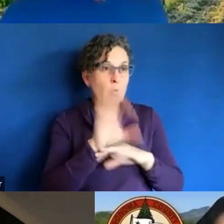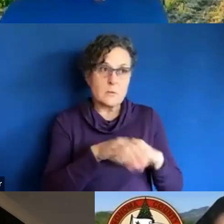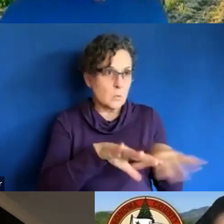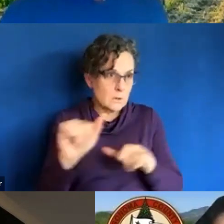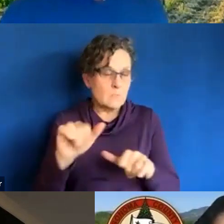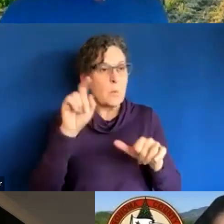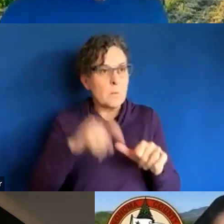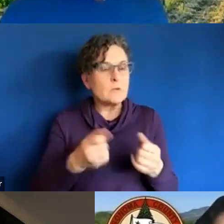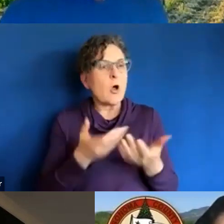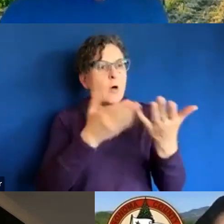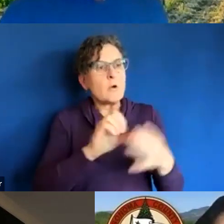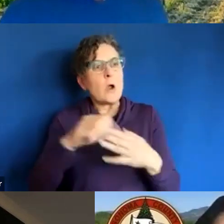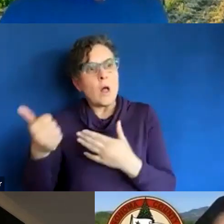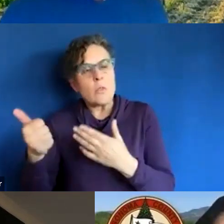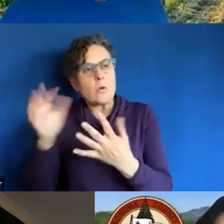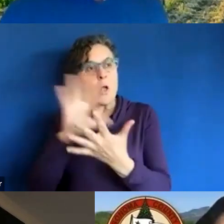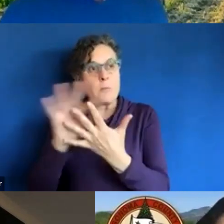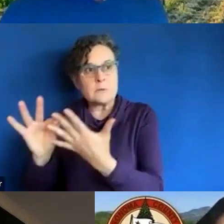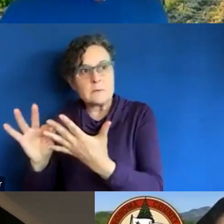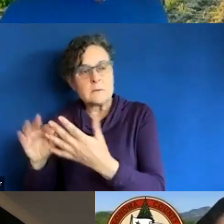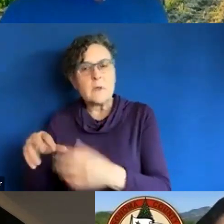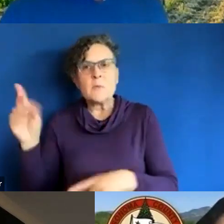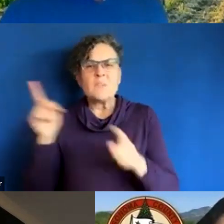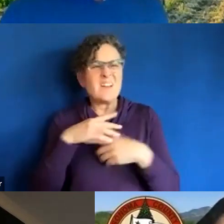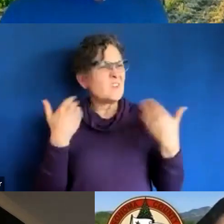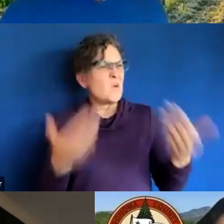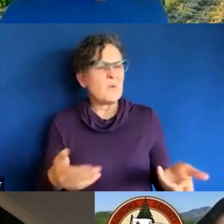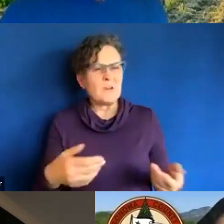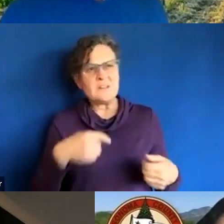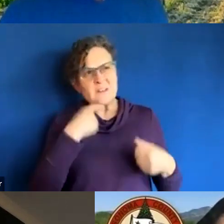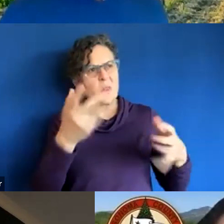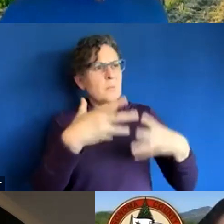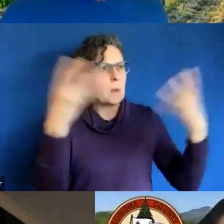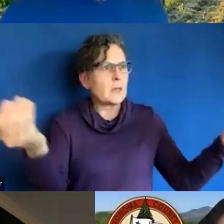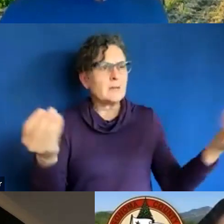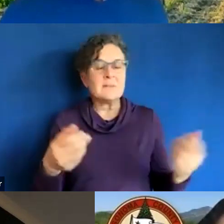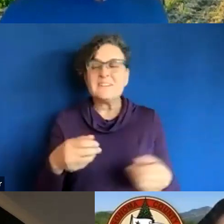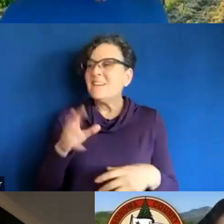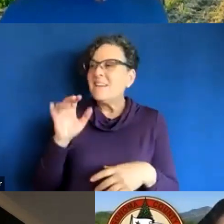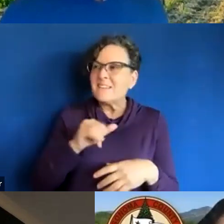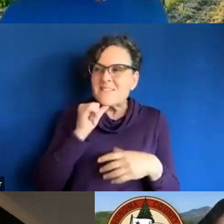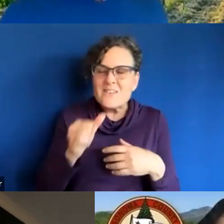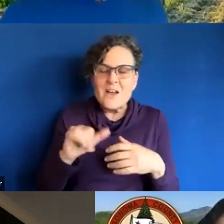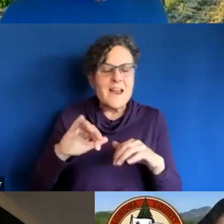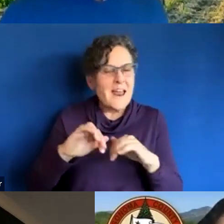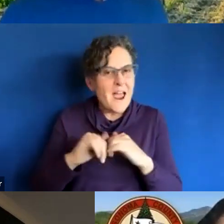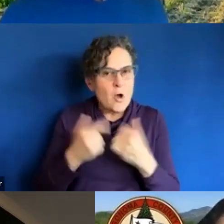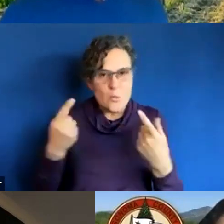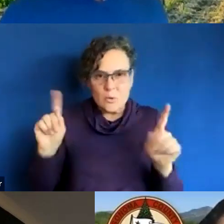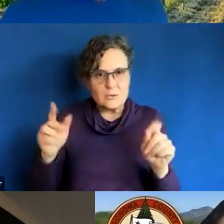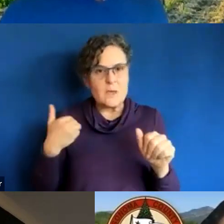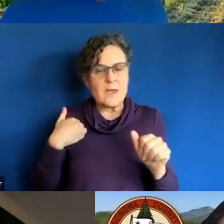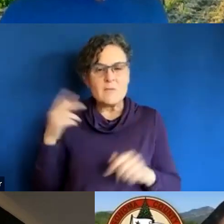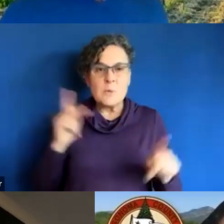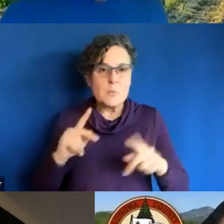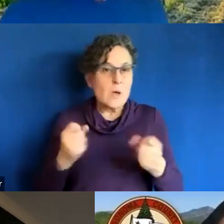is some people say, well, just do it. You're like, no, that's not the way it works. We have homeless activists. We also have a responsibility under the law. We have